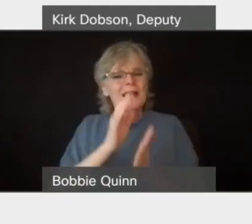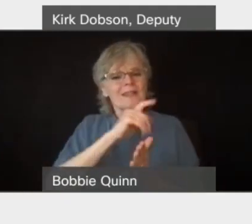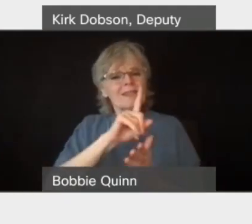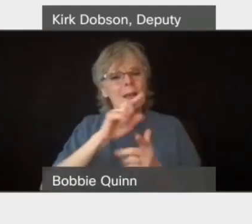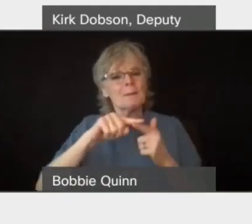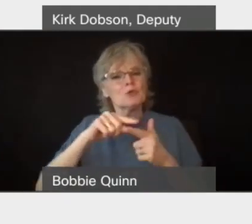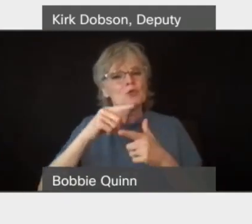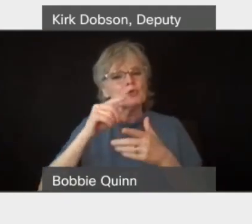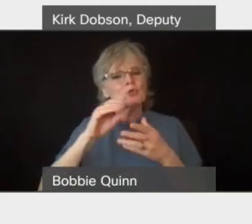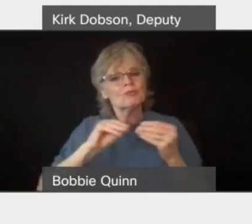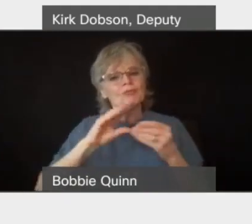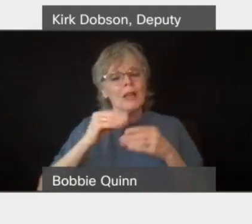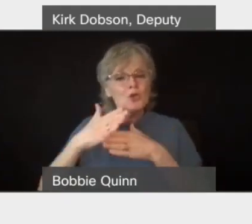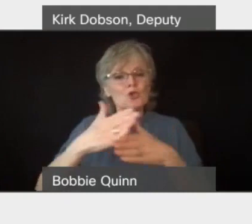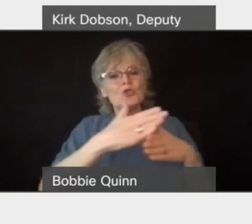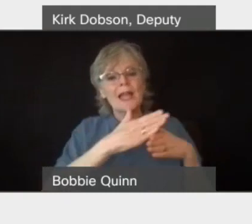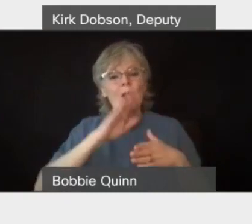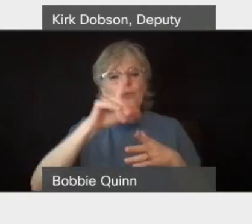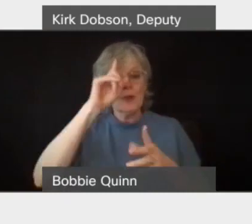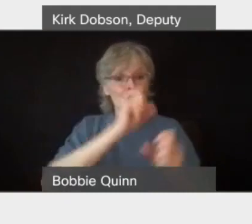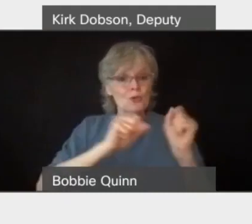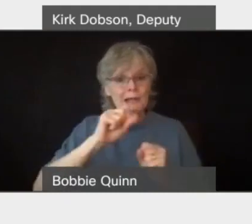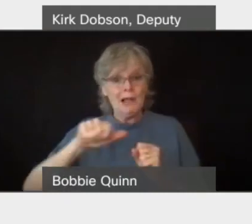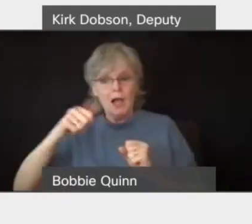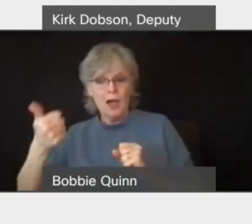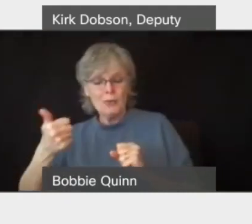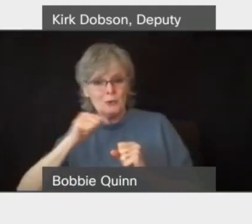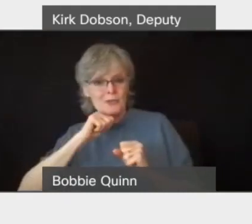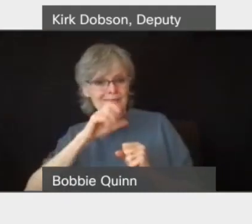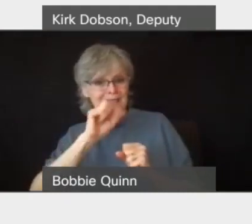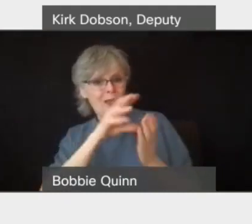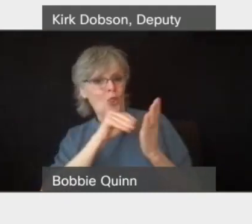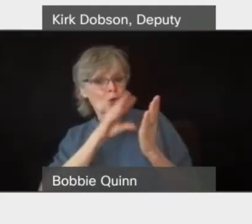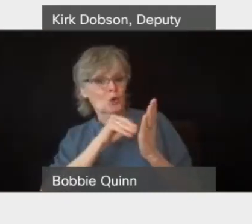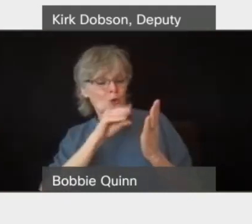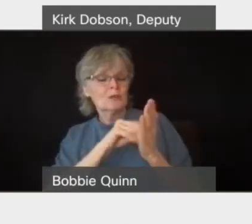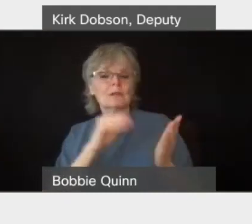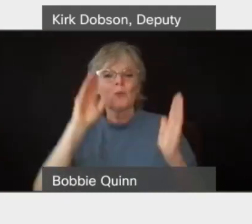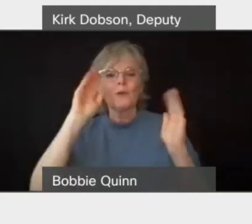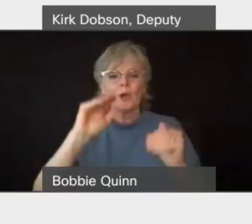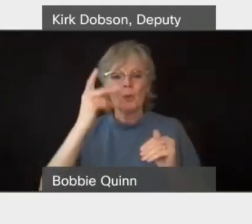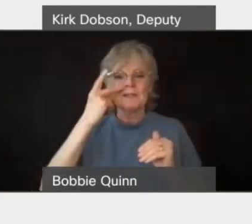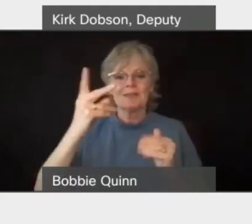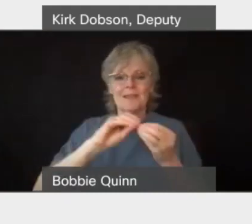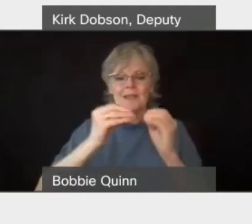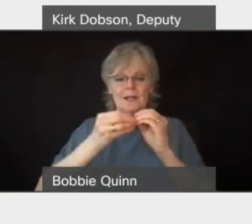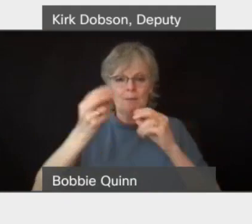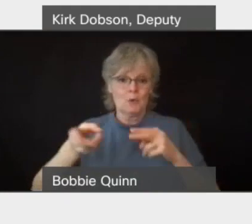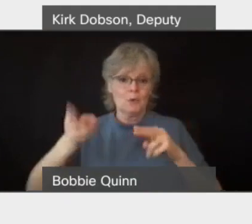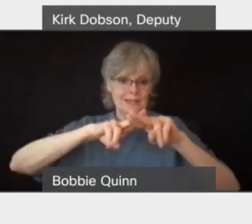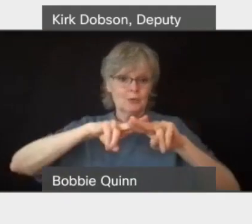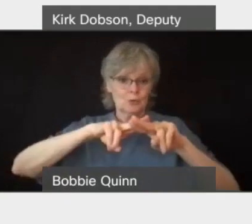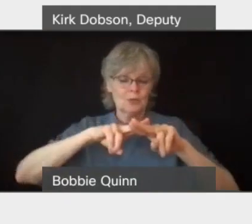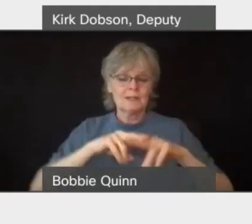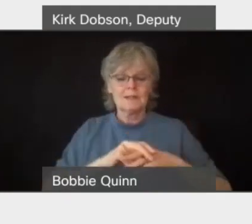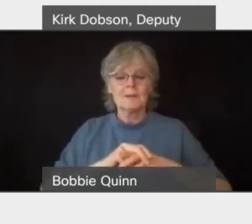that the providers who haven't had that same success could learn from that. So we hope to see these numbers increase.